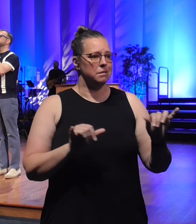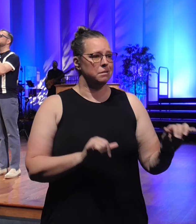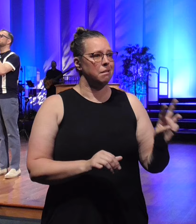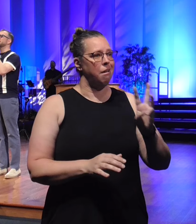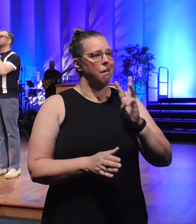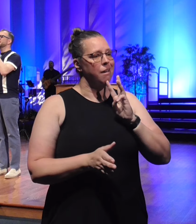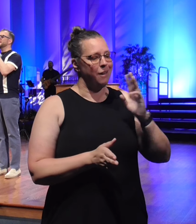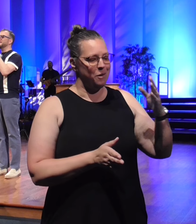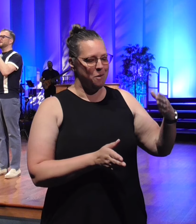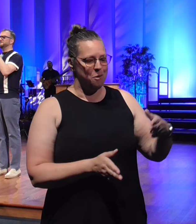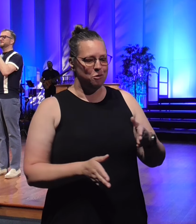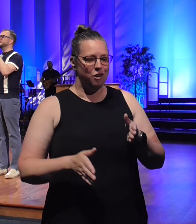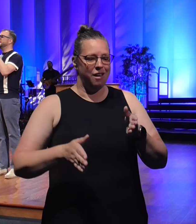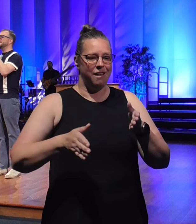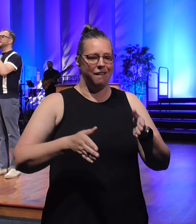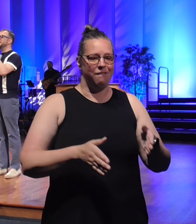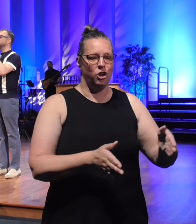river